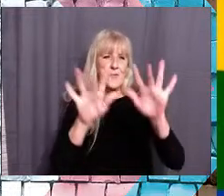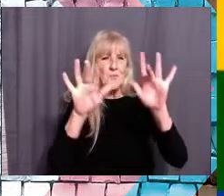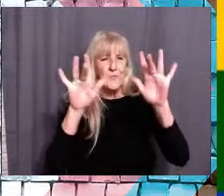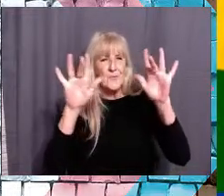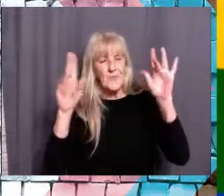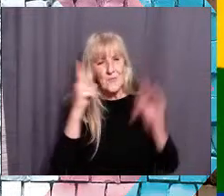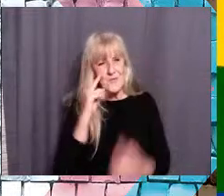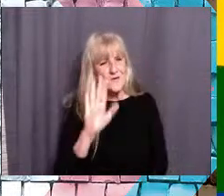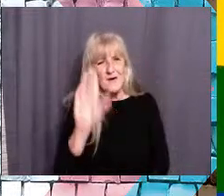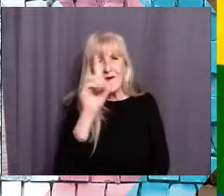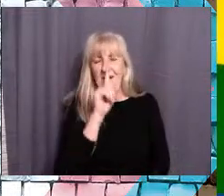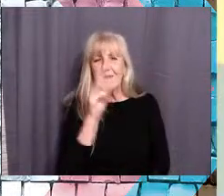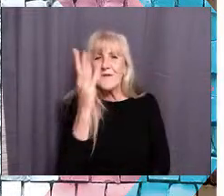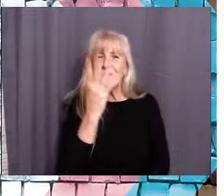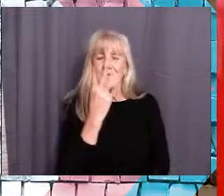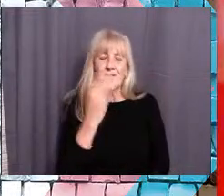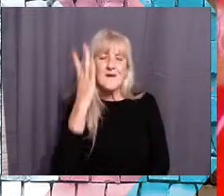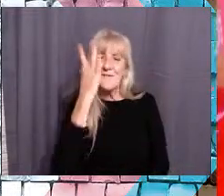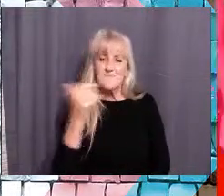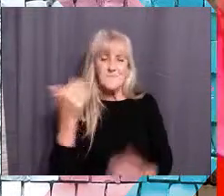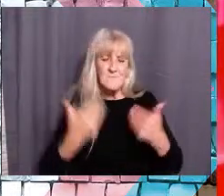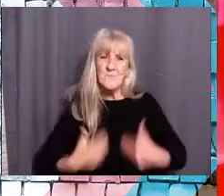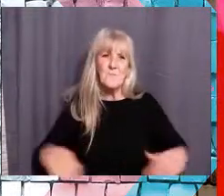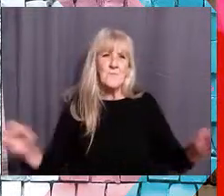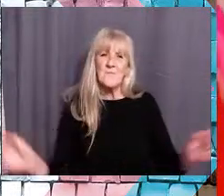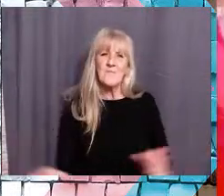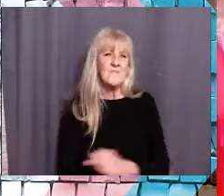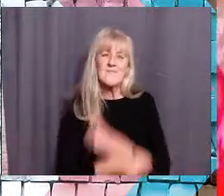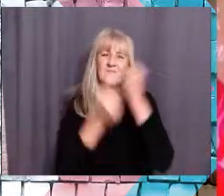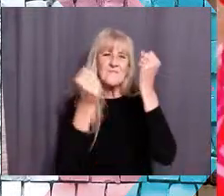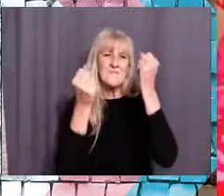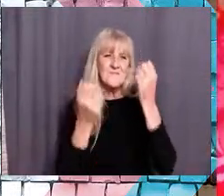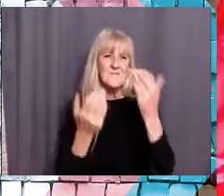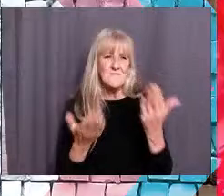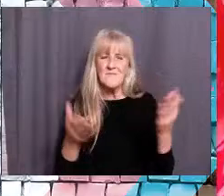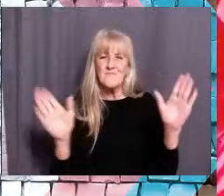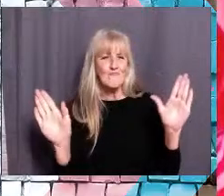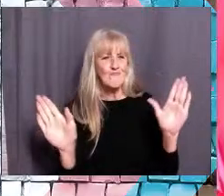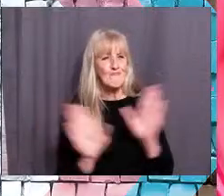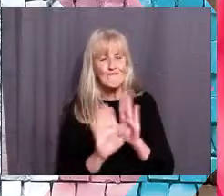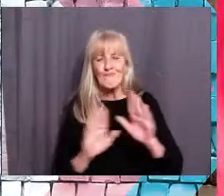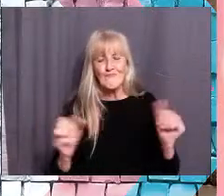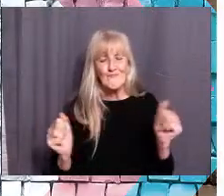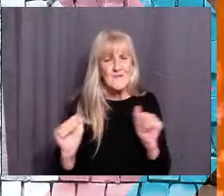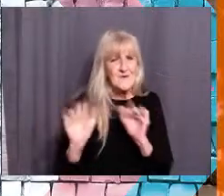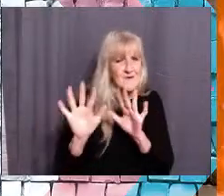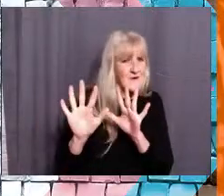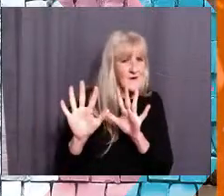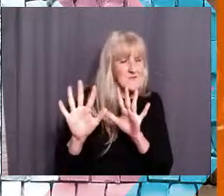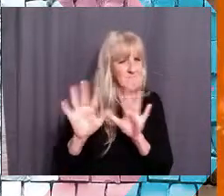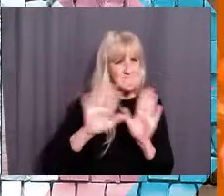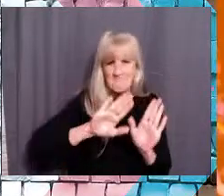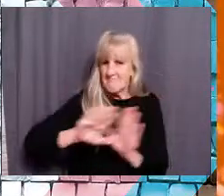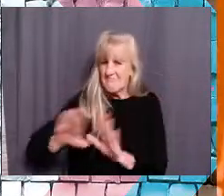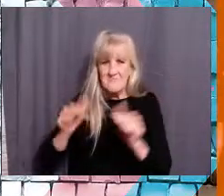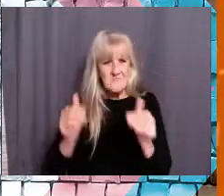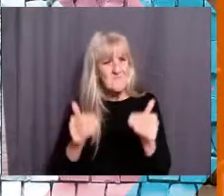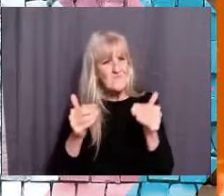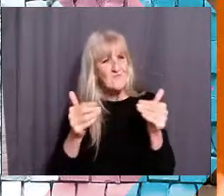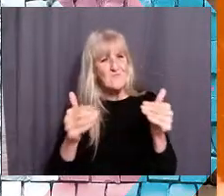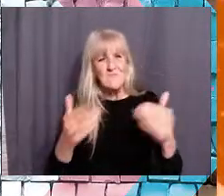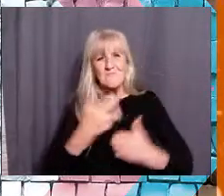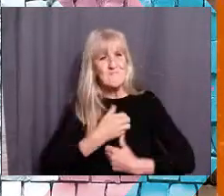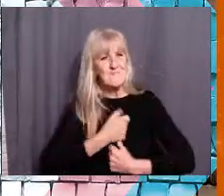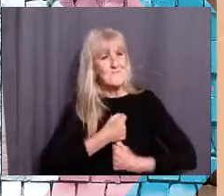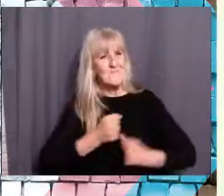true colors, and that's why I love you. So don't be afraid to